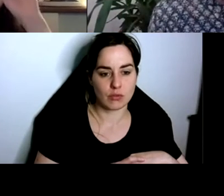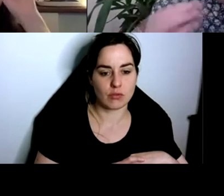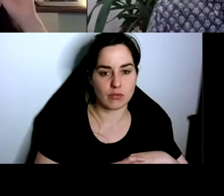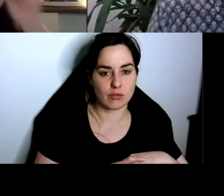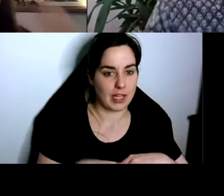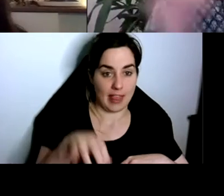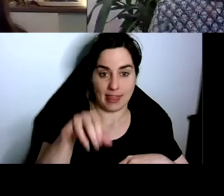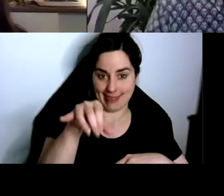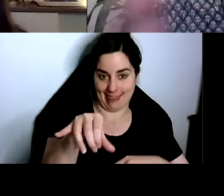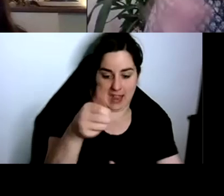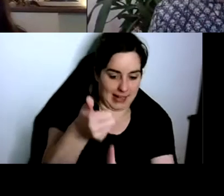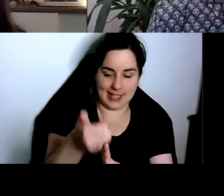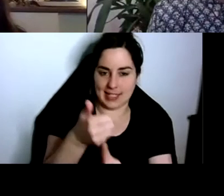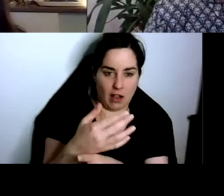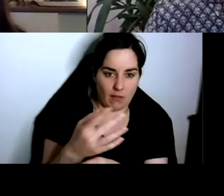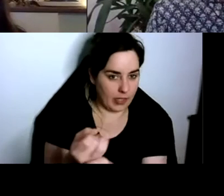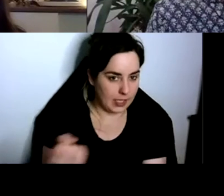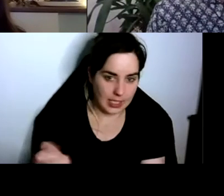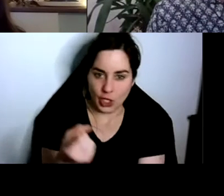zone year over year over year.